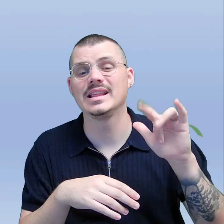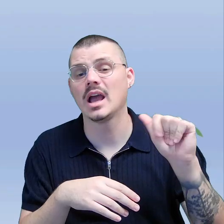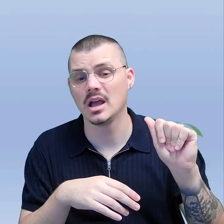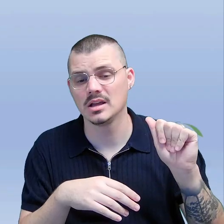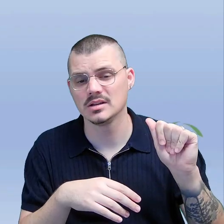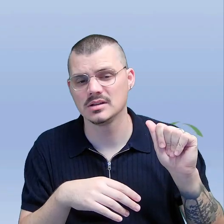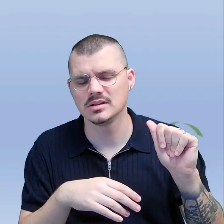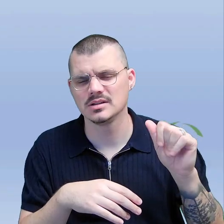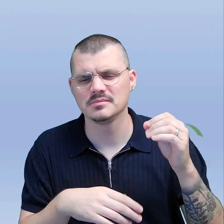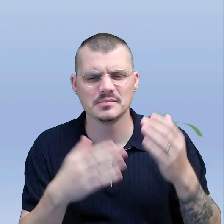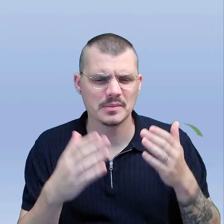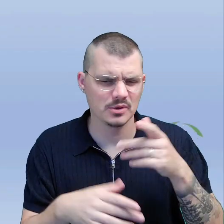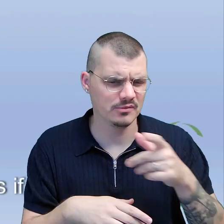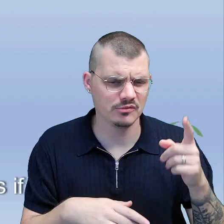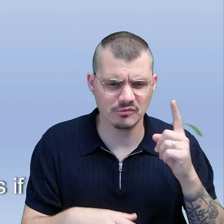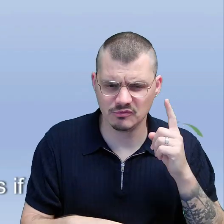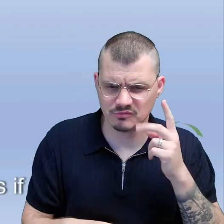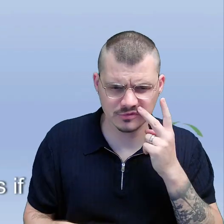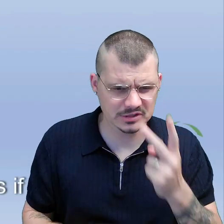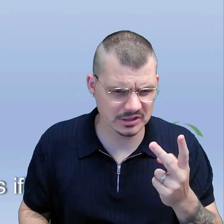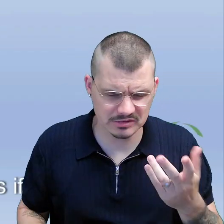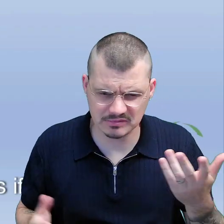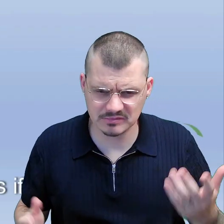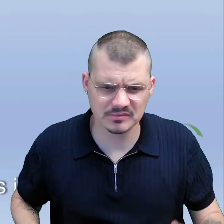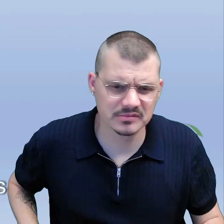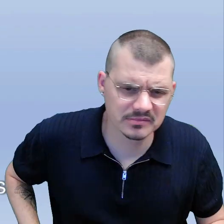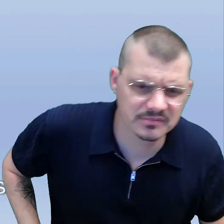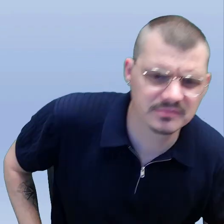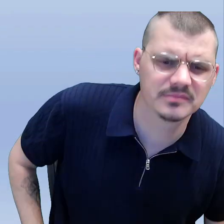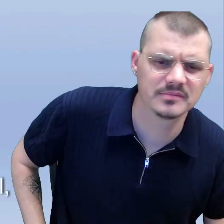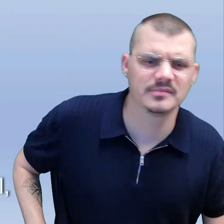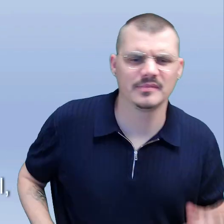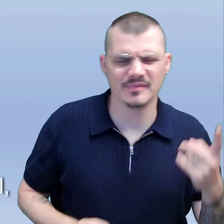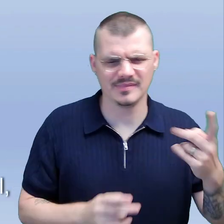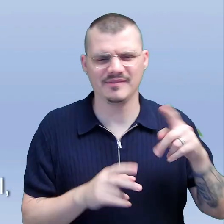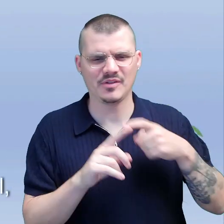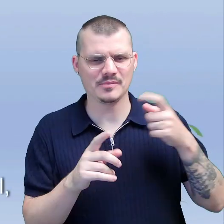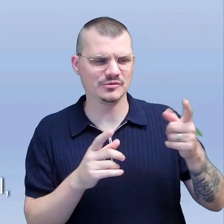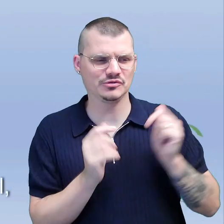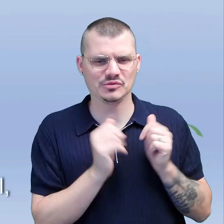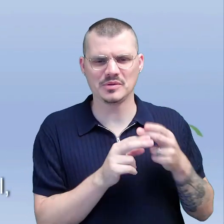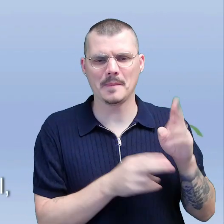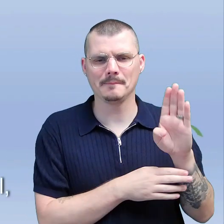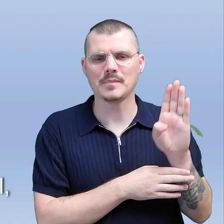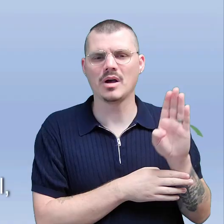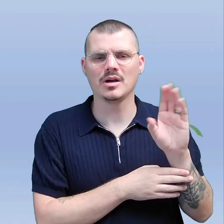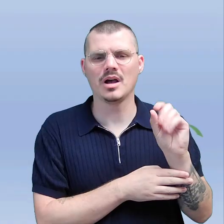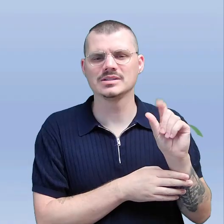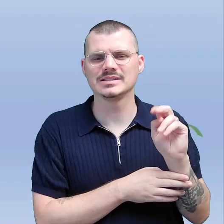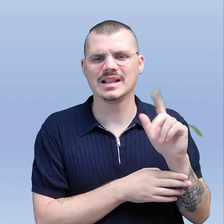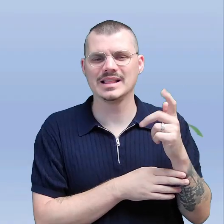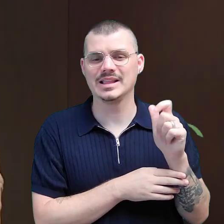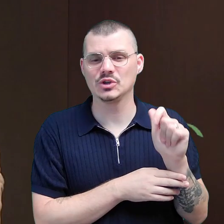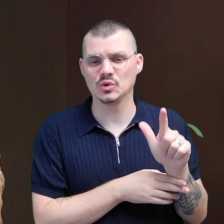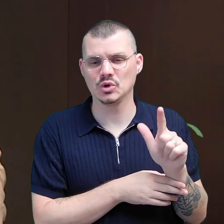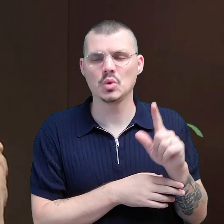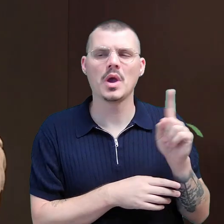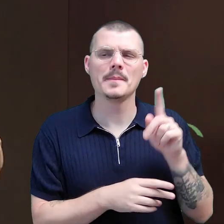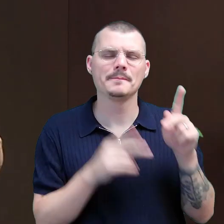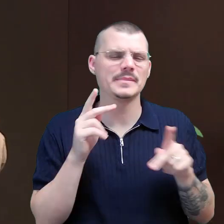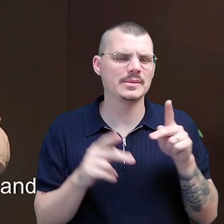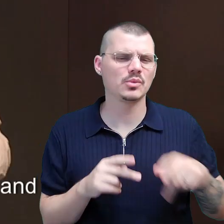objectophilia. And you probably have heard about this, if from no other place than Boston Legal,